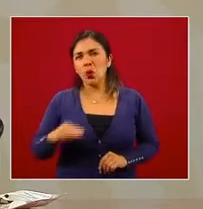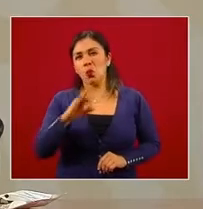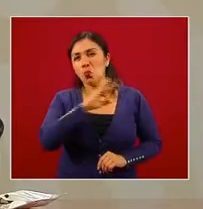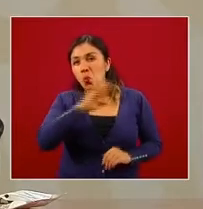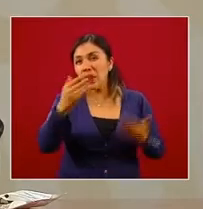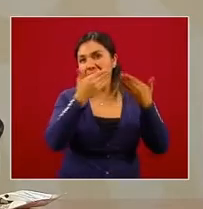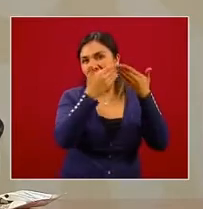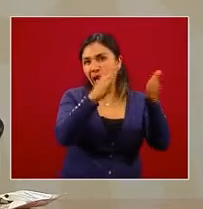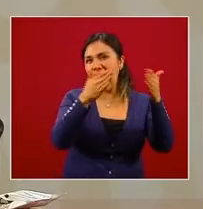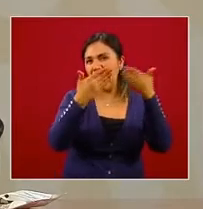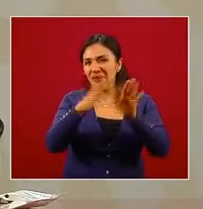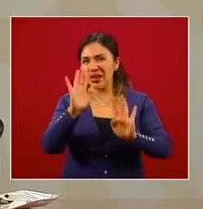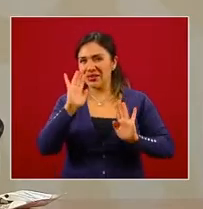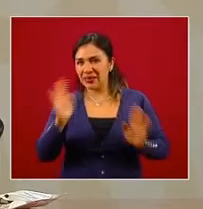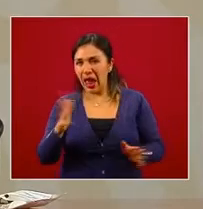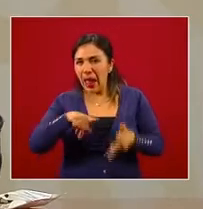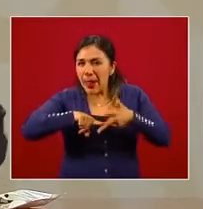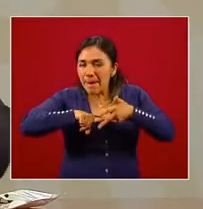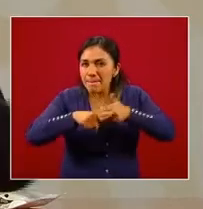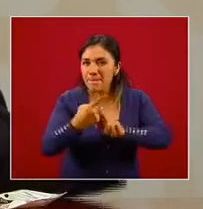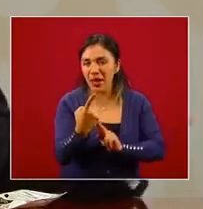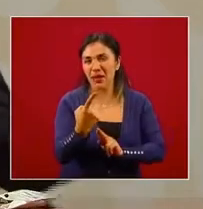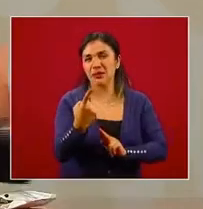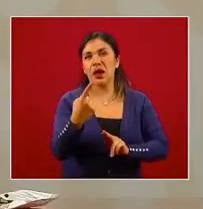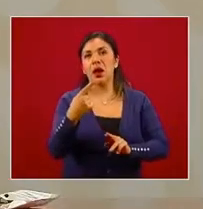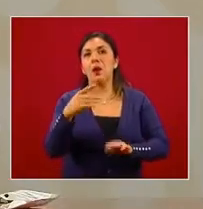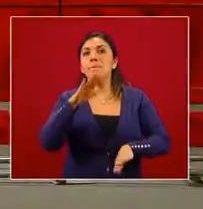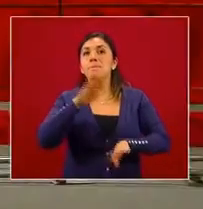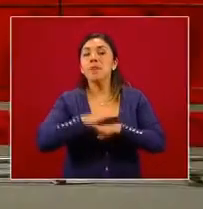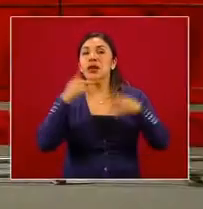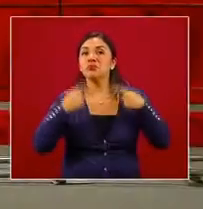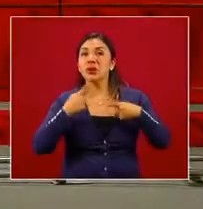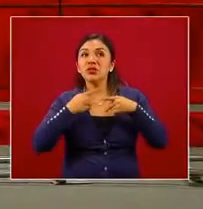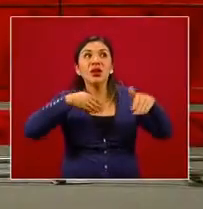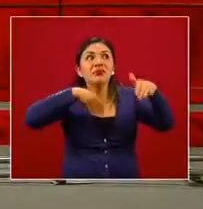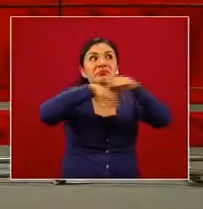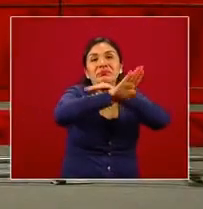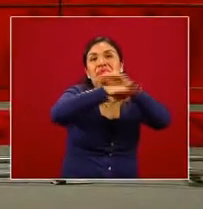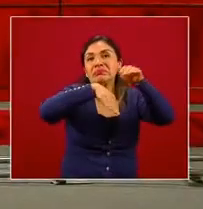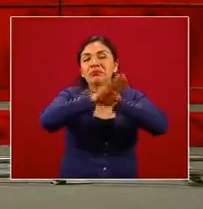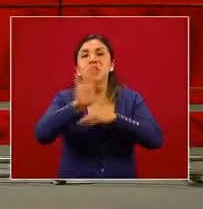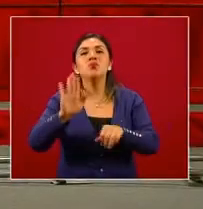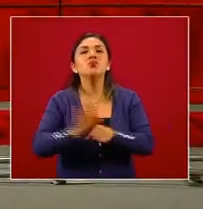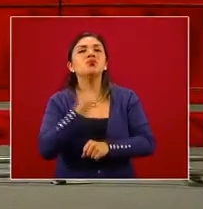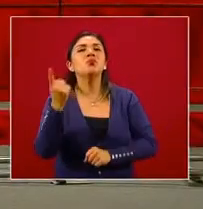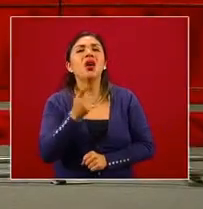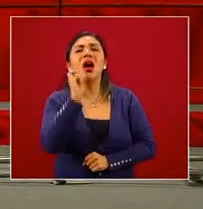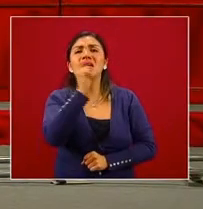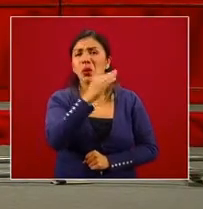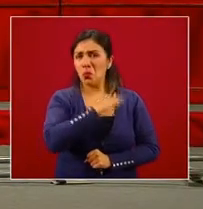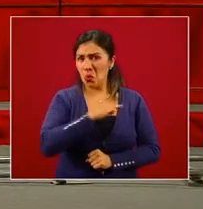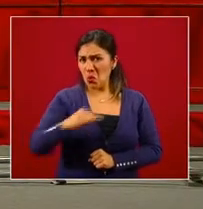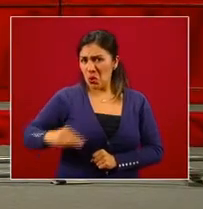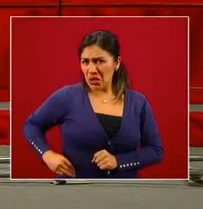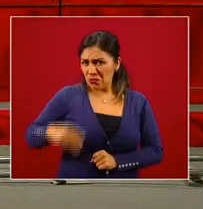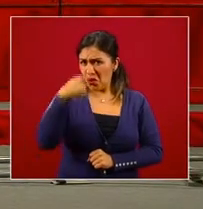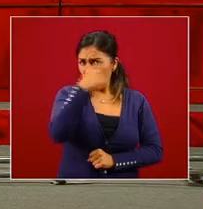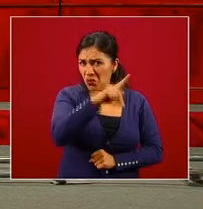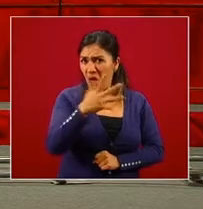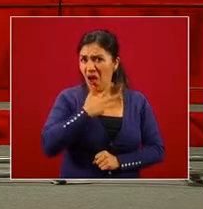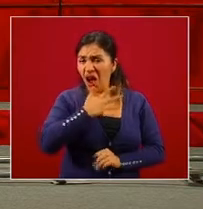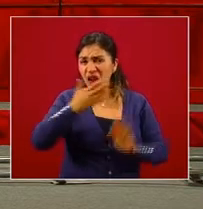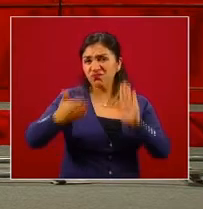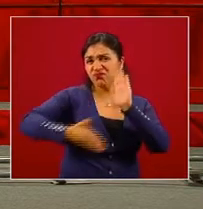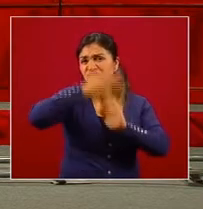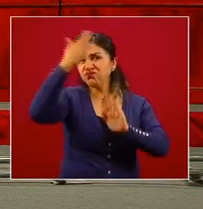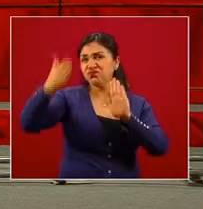In terms of the municipalities of hope, we haven't identified that people would be rushing